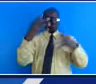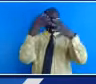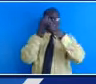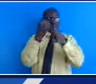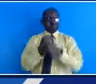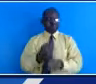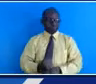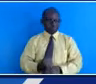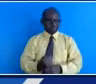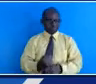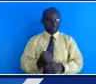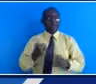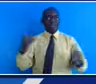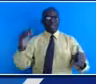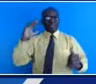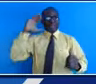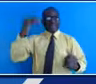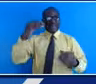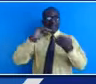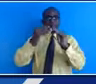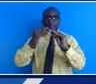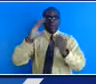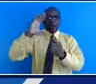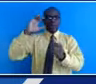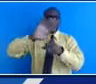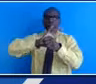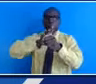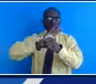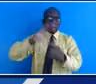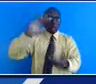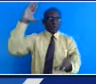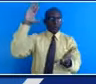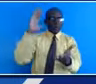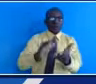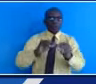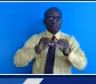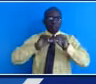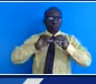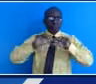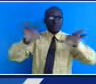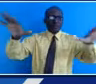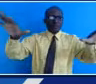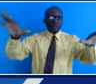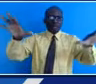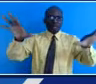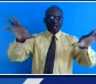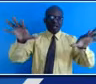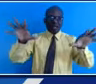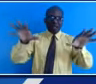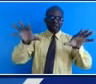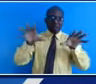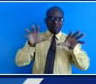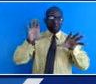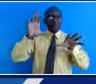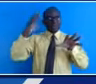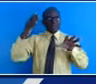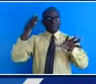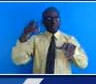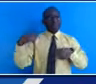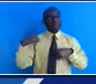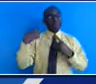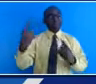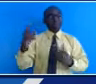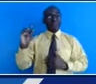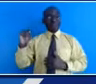COVID infection here in Westchester County. At the end of March, the beginning of April, we hit our peak, and it was a serious peak with